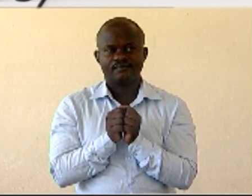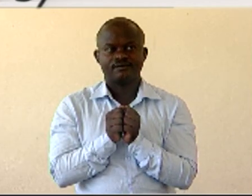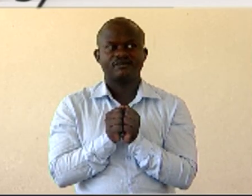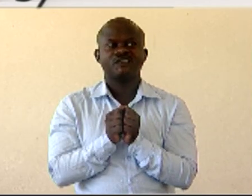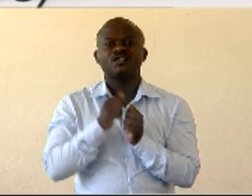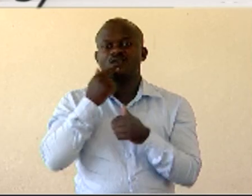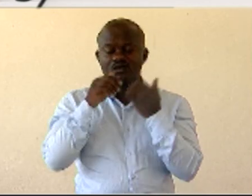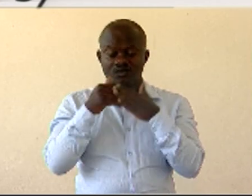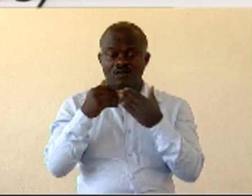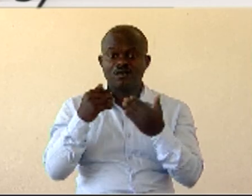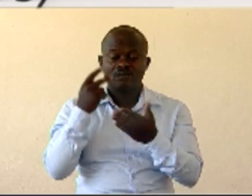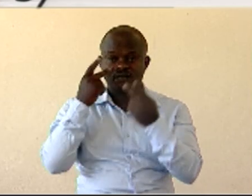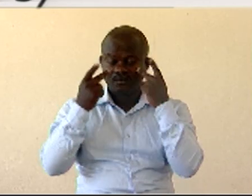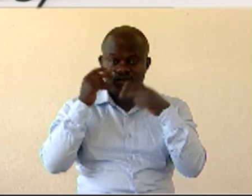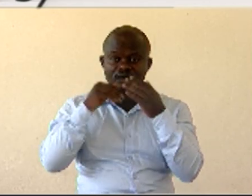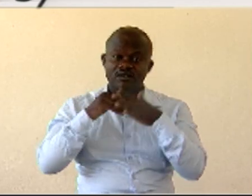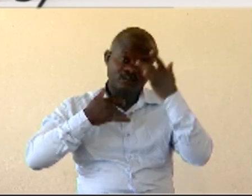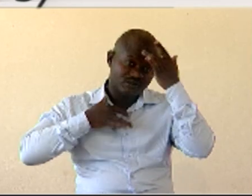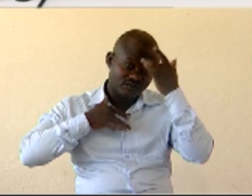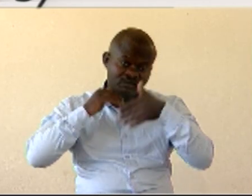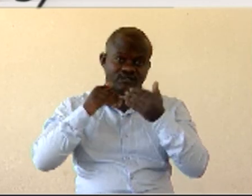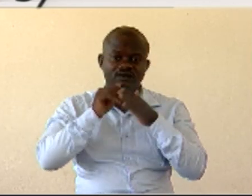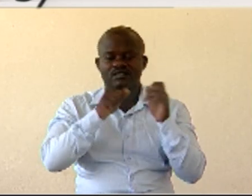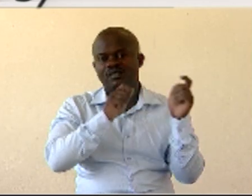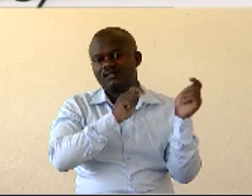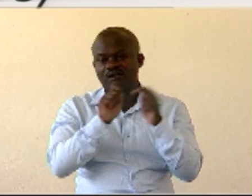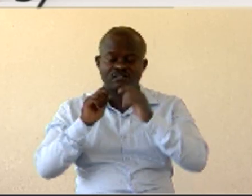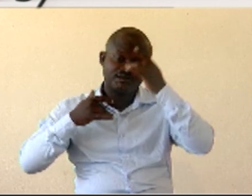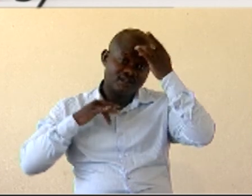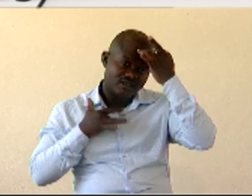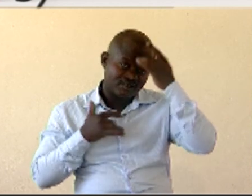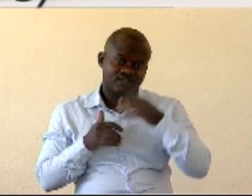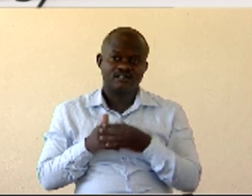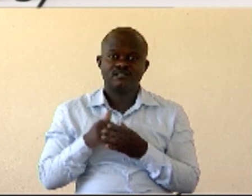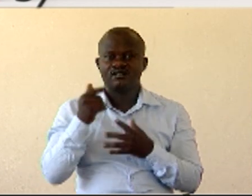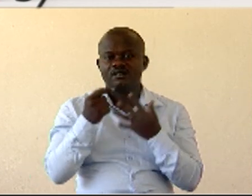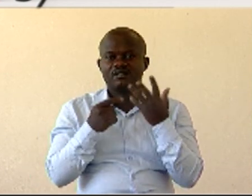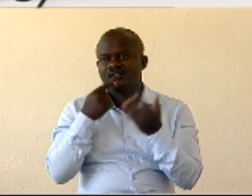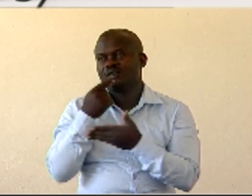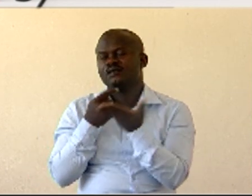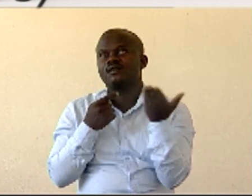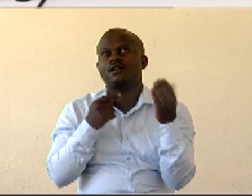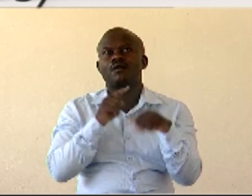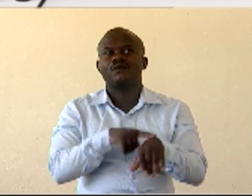So physical contact with an infected person can transmit the disease. These